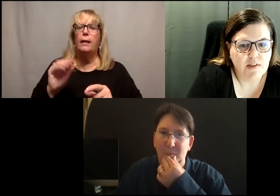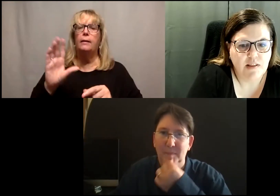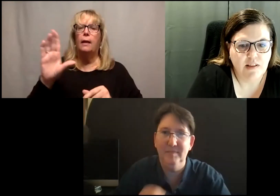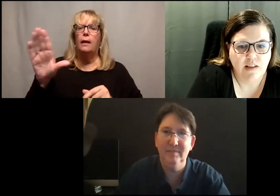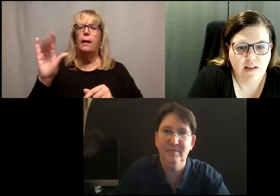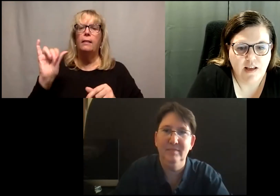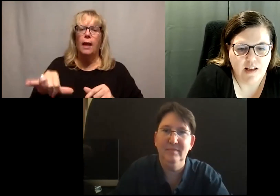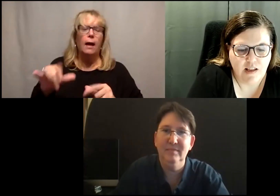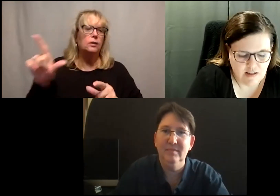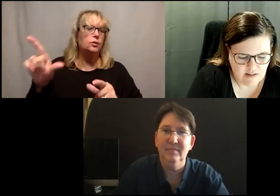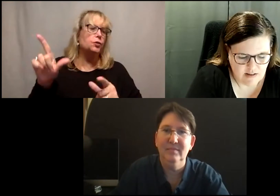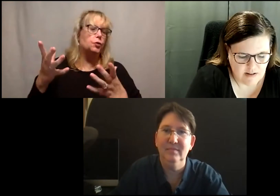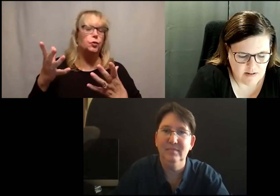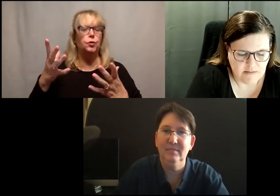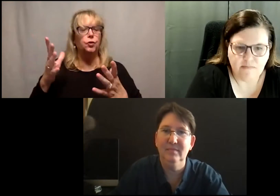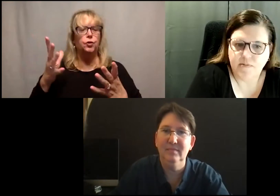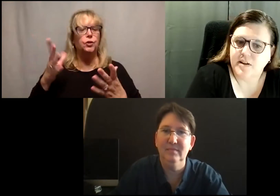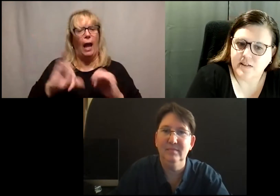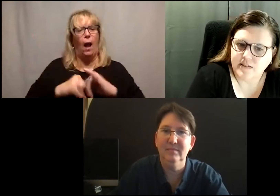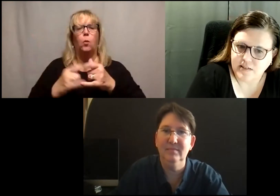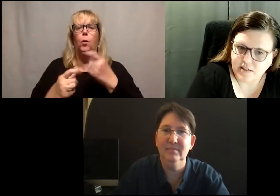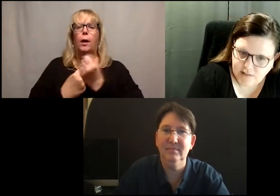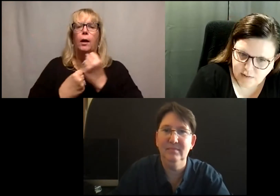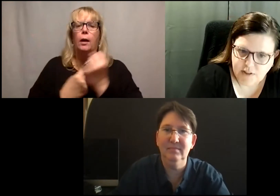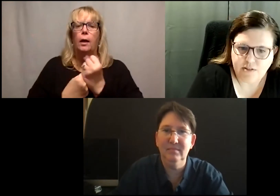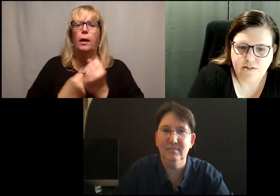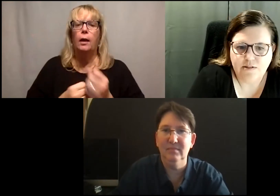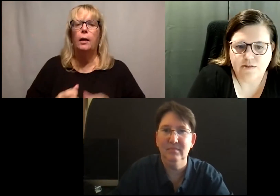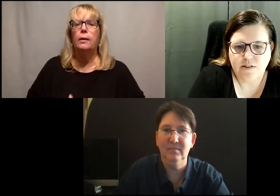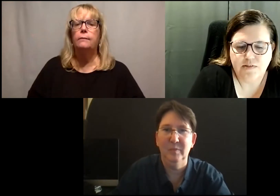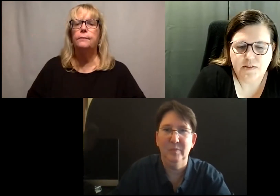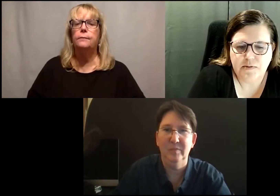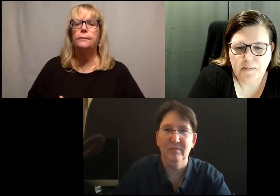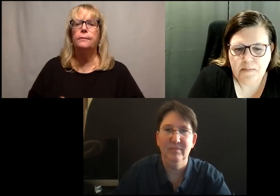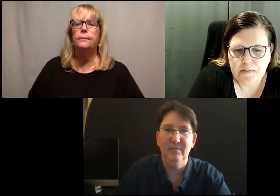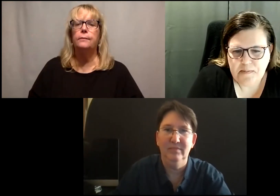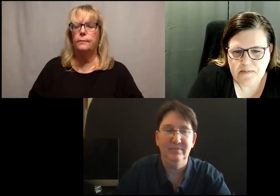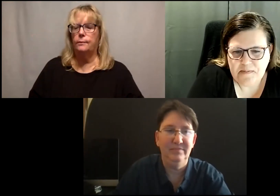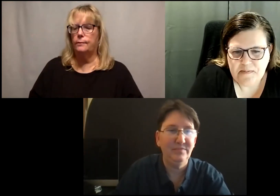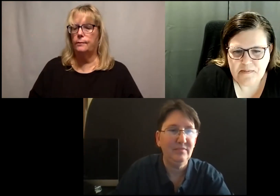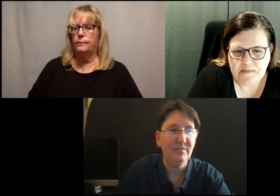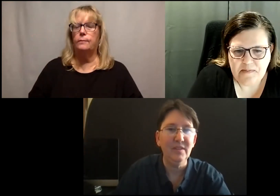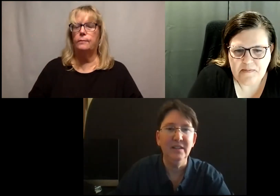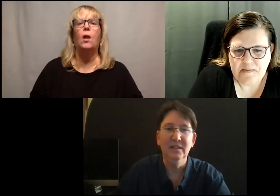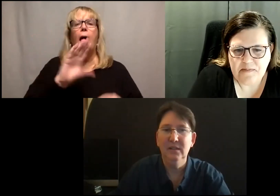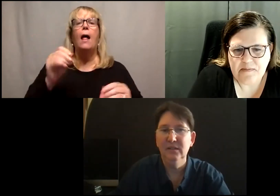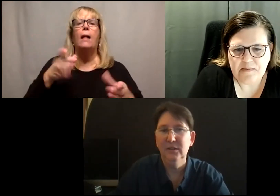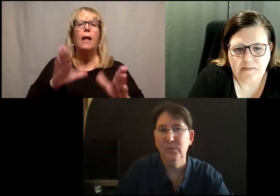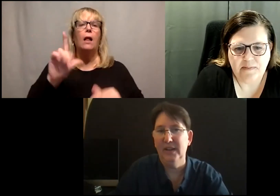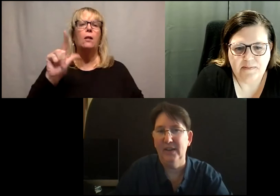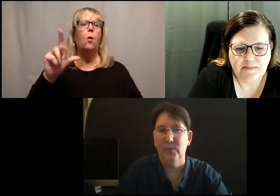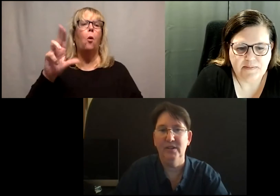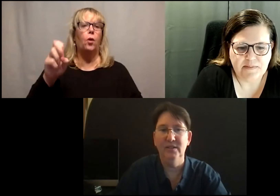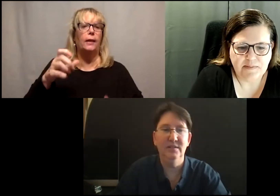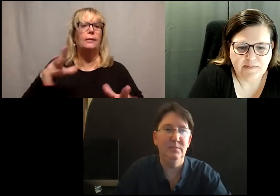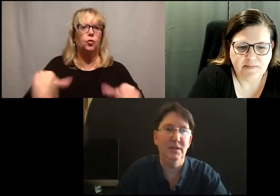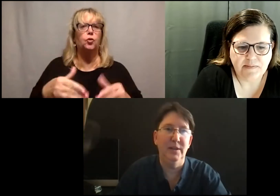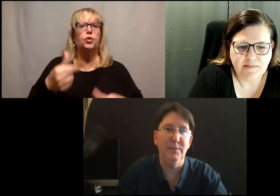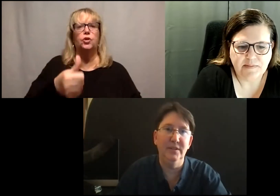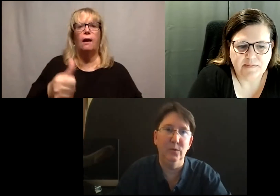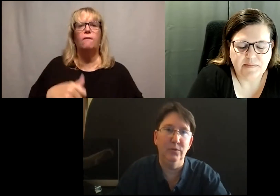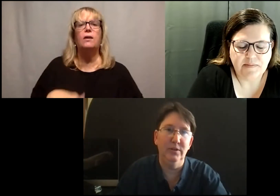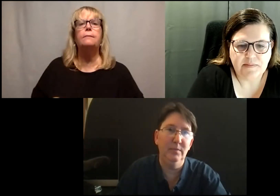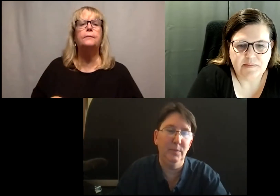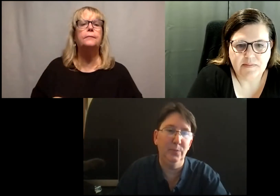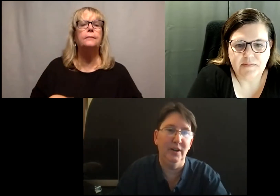this morning, and I'll let Lori introduce herself as well. Good morning, everyone. My name